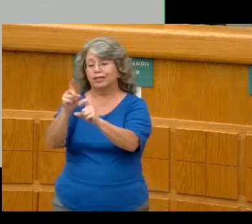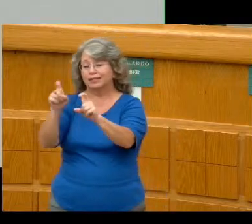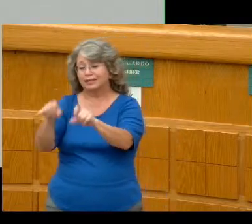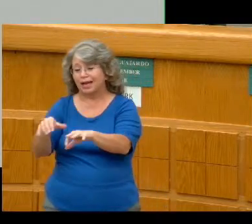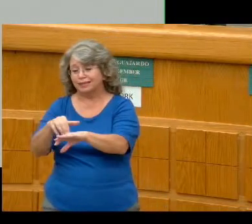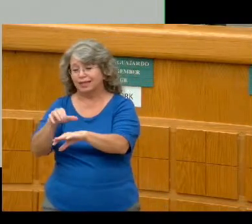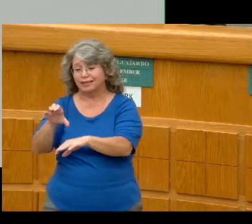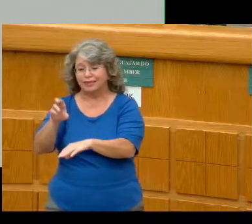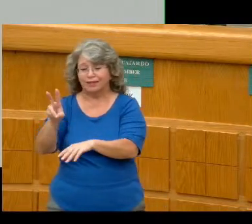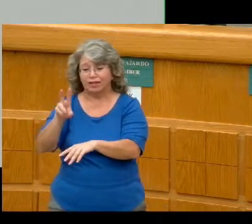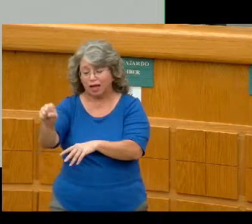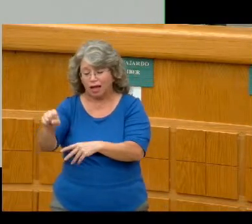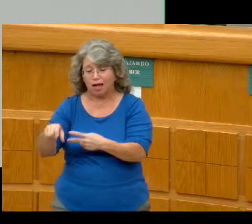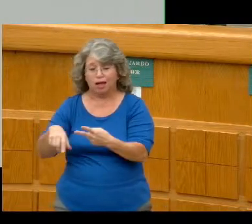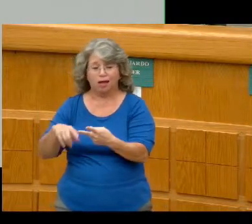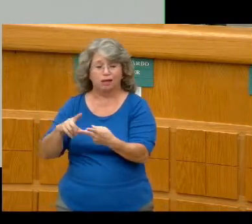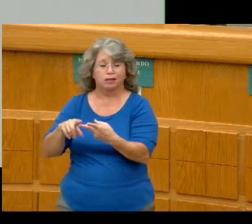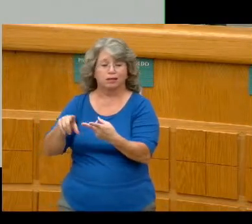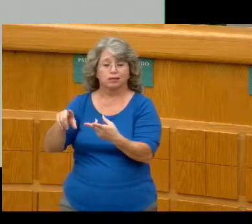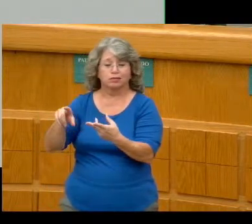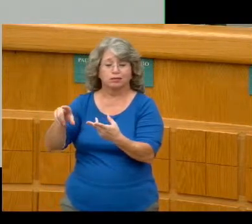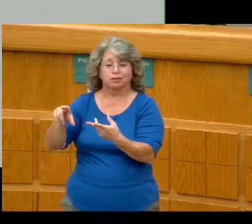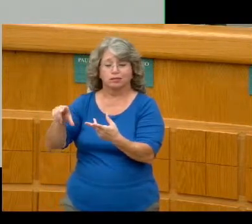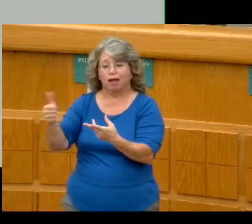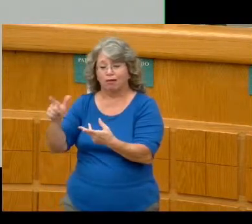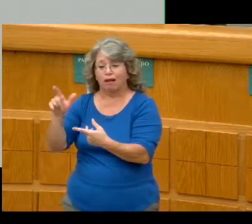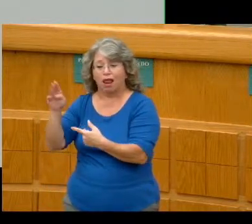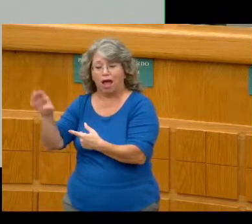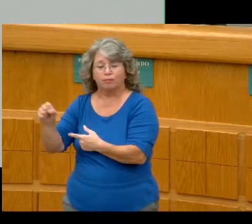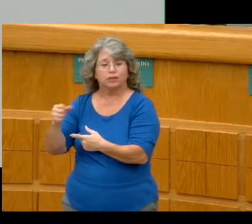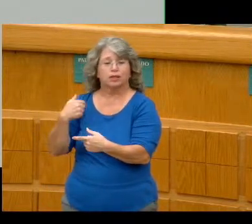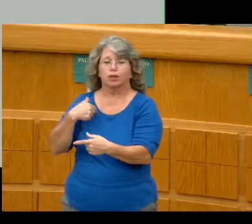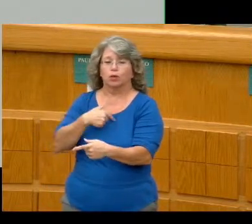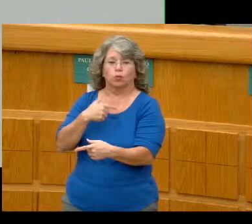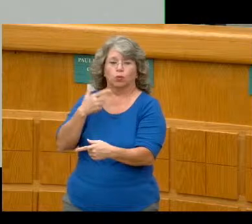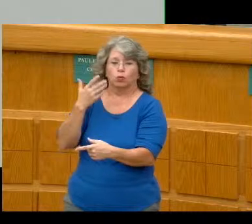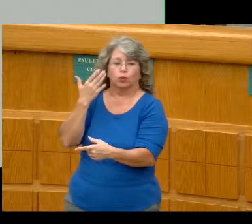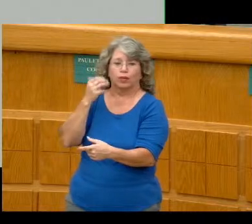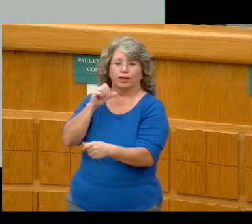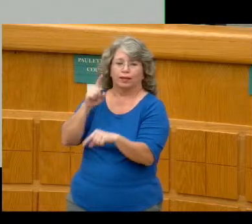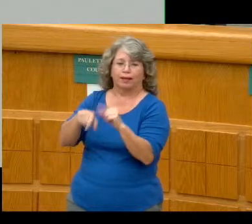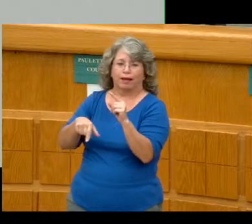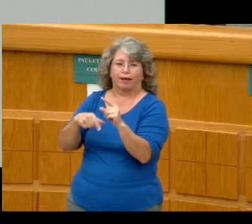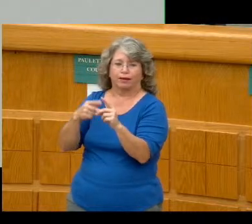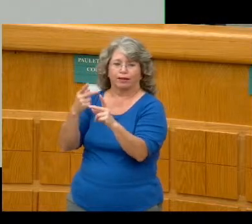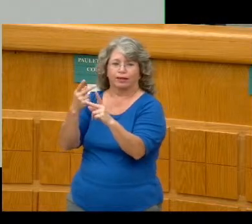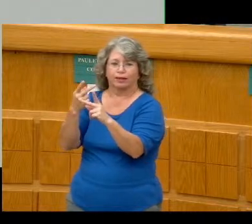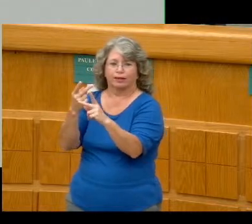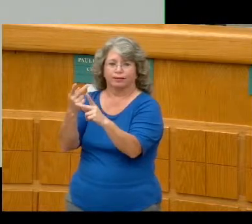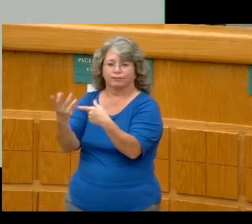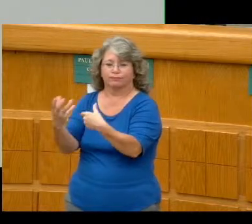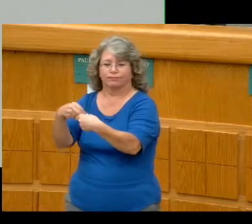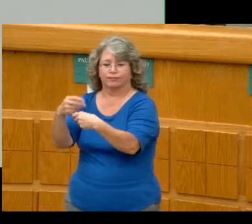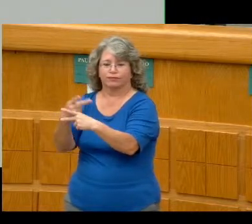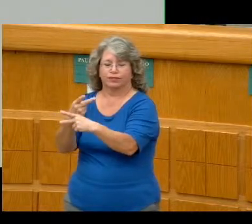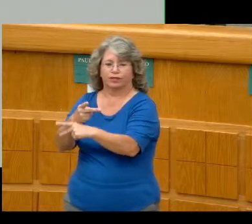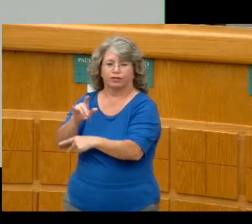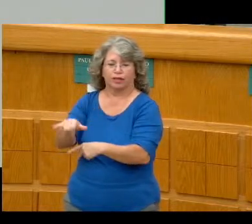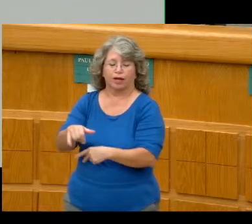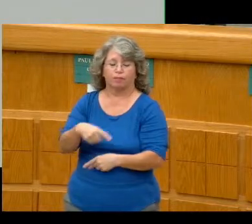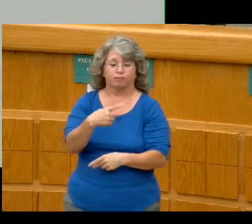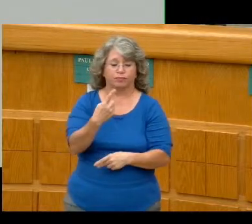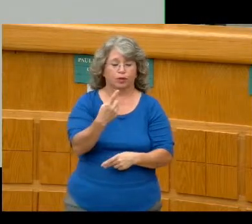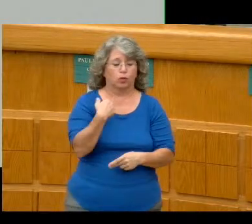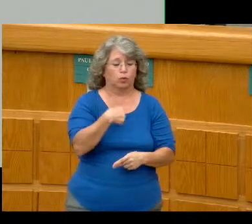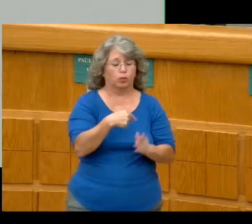tested negative, we only figure out who tested positive. And so that's why we show all three of these metrics. One of them